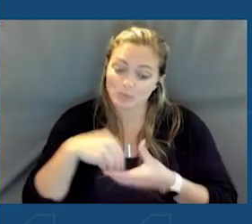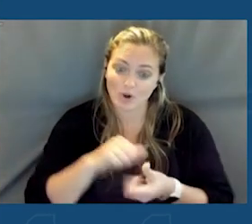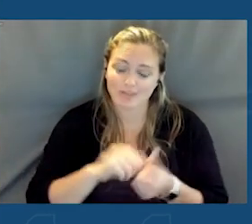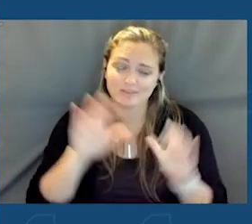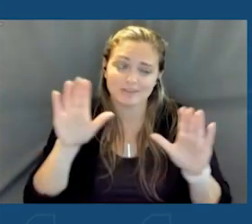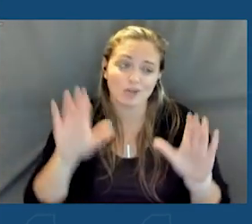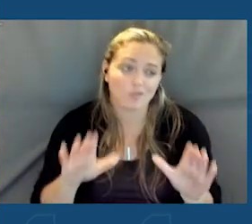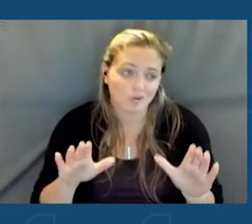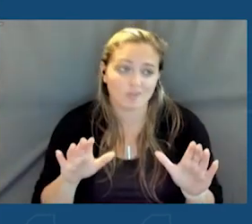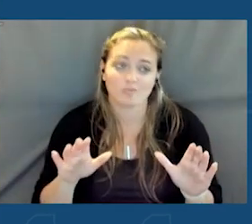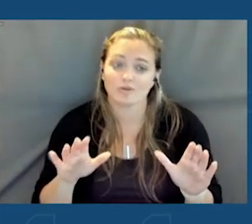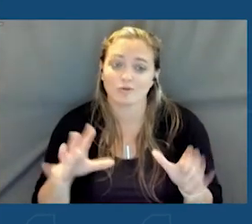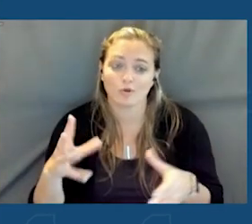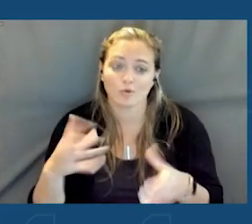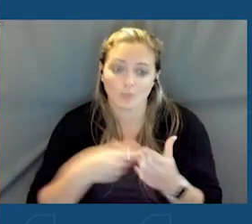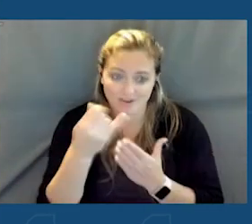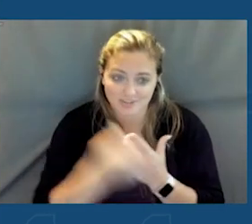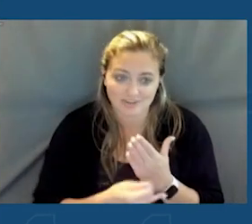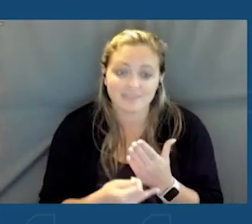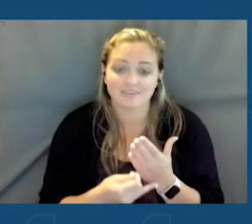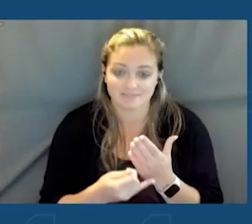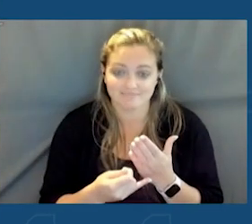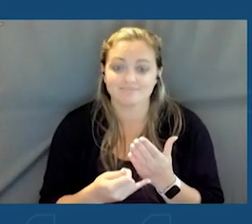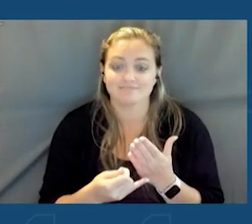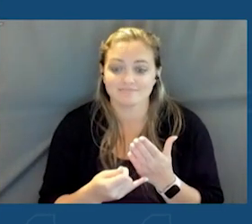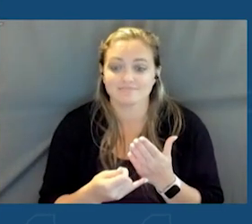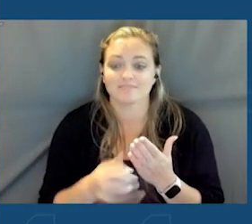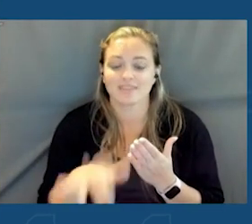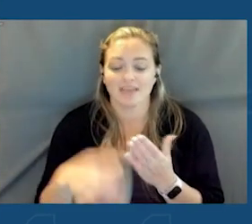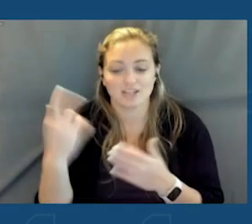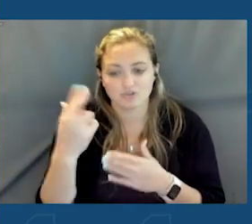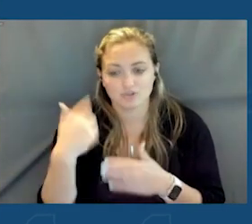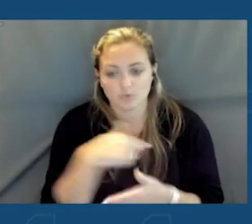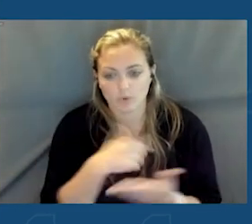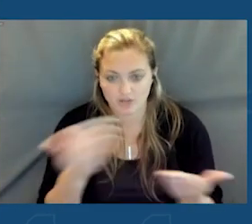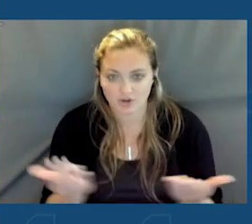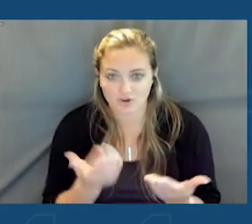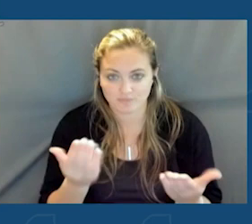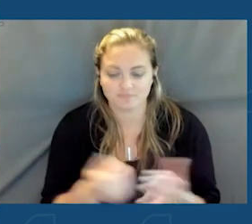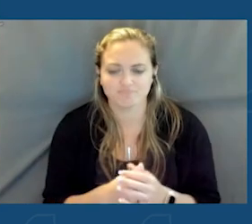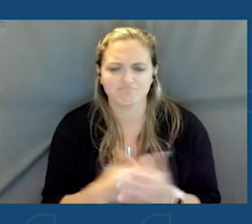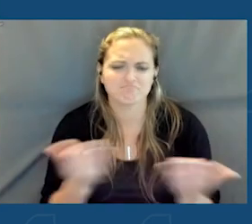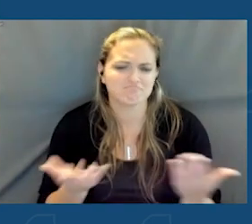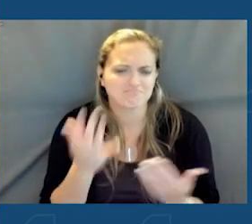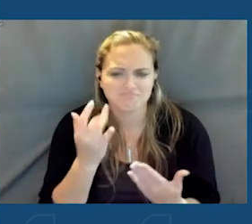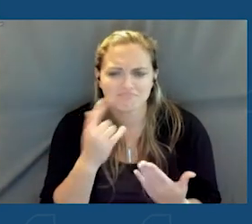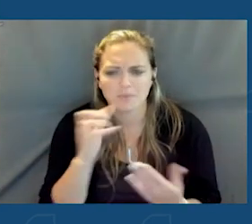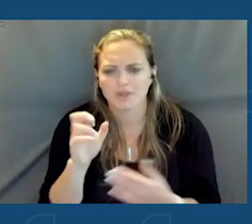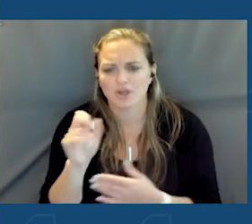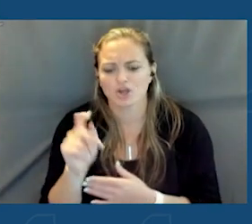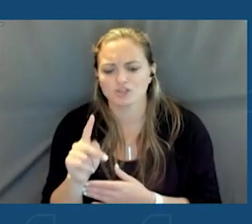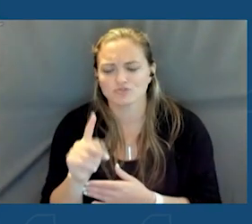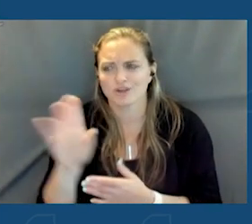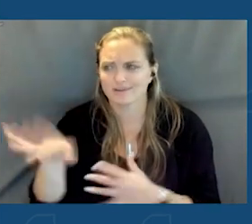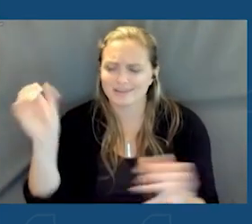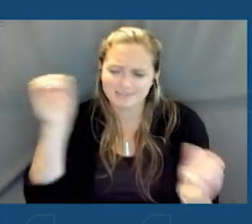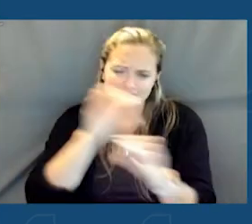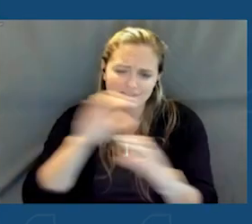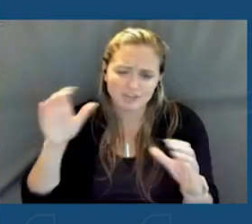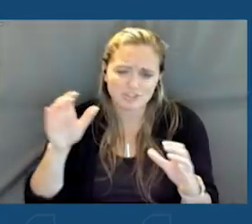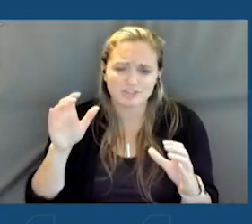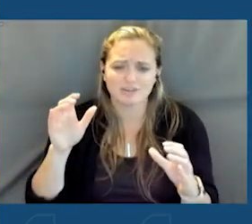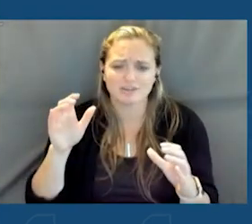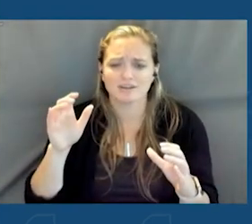incredible project. And that's why we're here. We're here because Rick's vision and